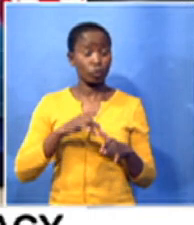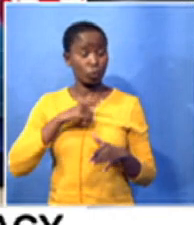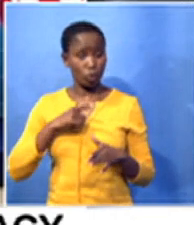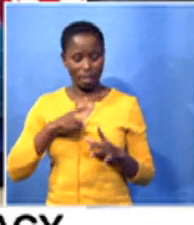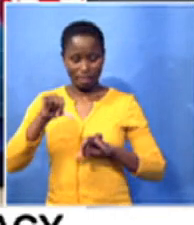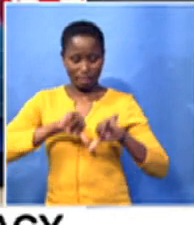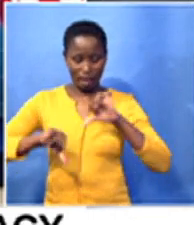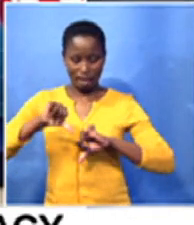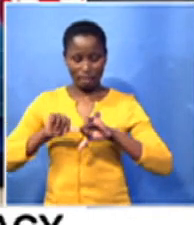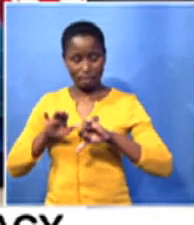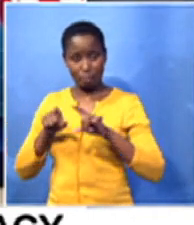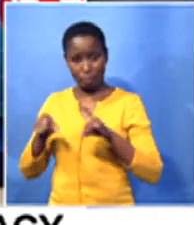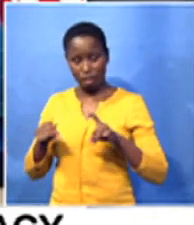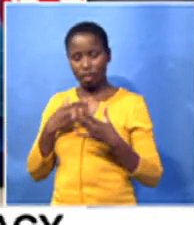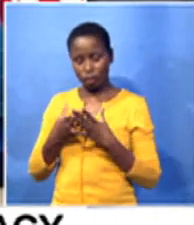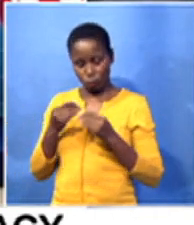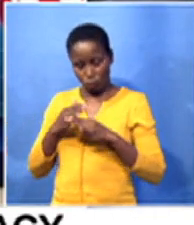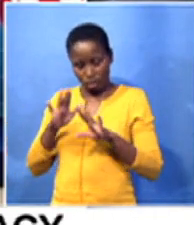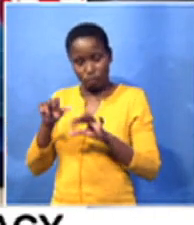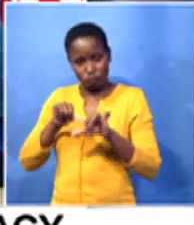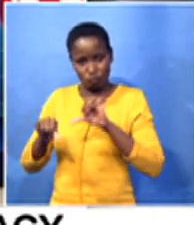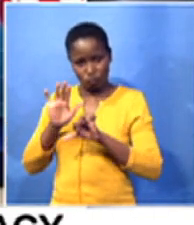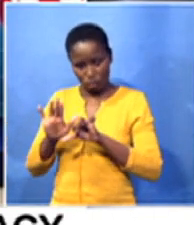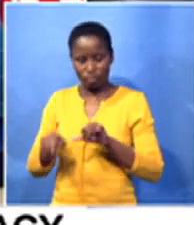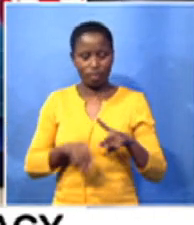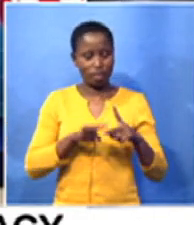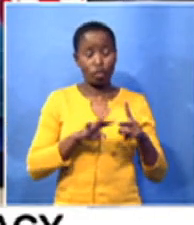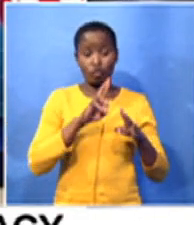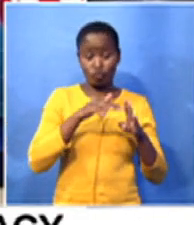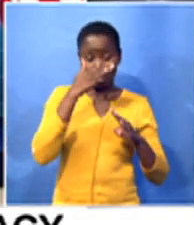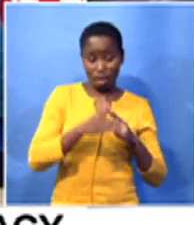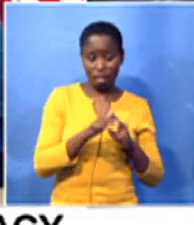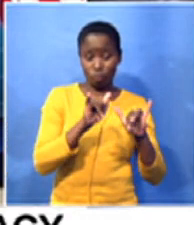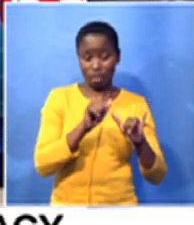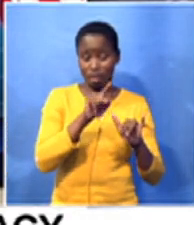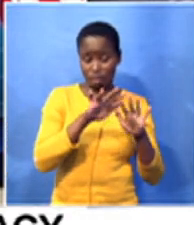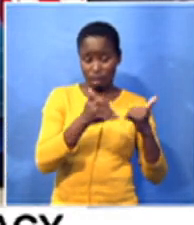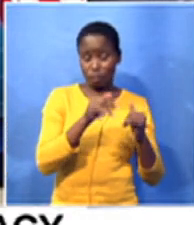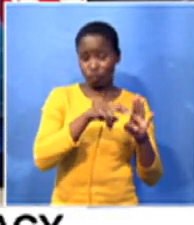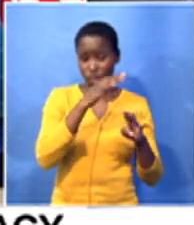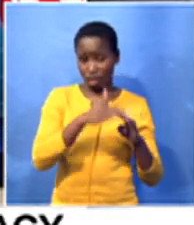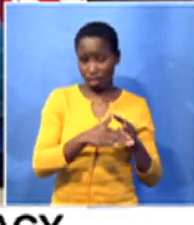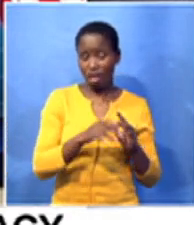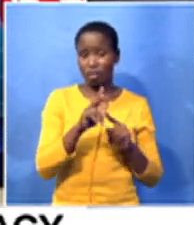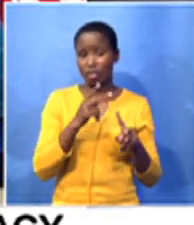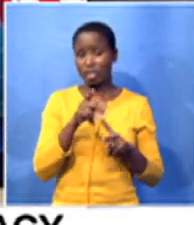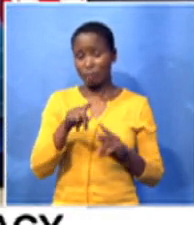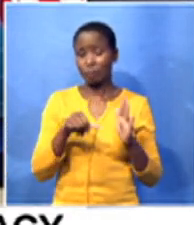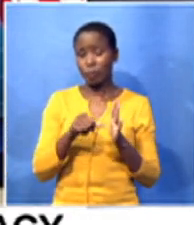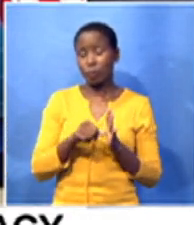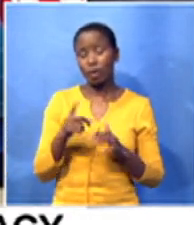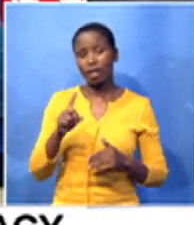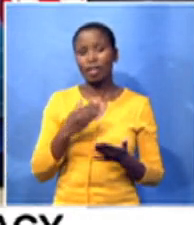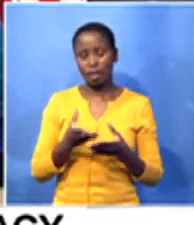is. The results are going to be what the results are going to be, and the American public will need to hear that directly, and it's important that they have great